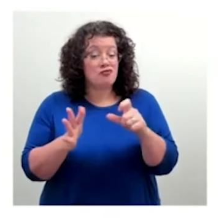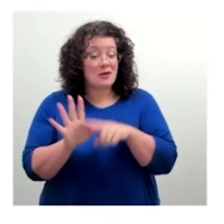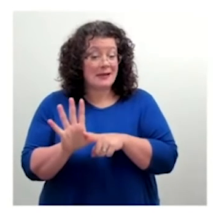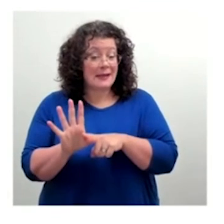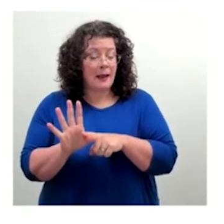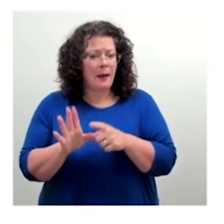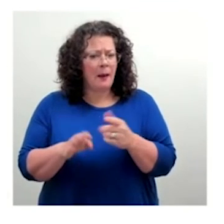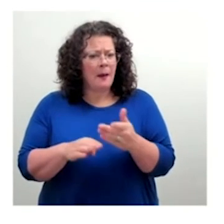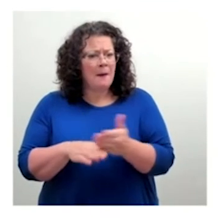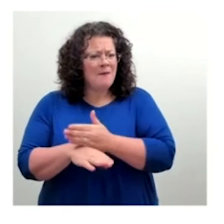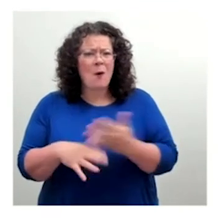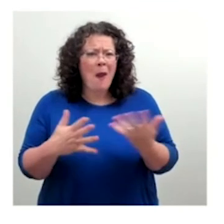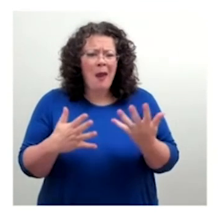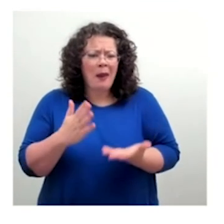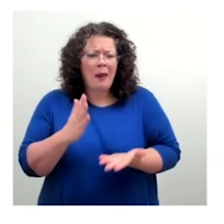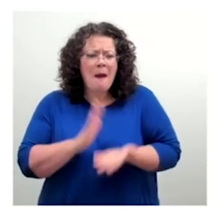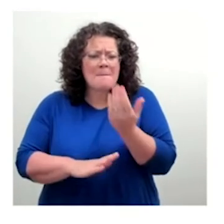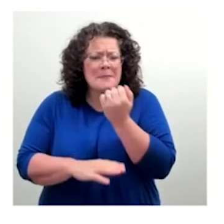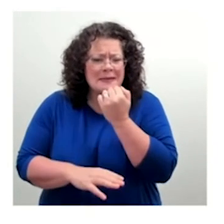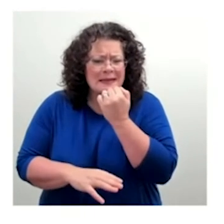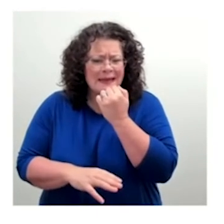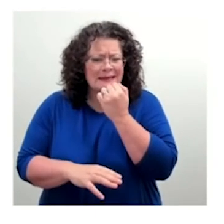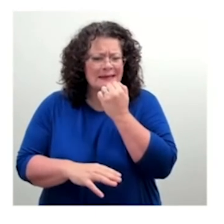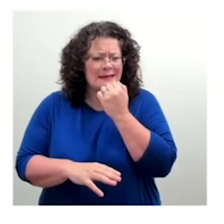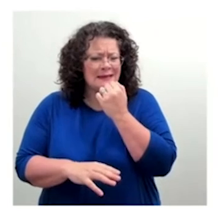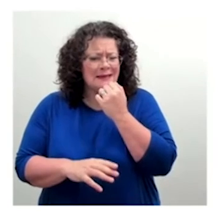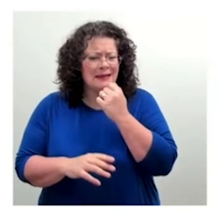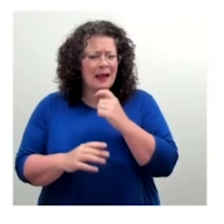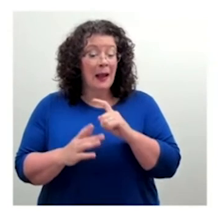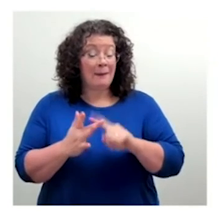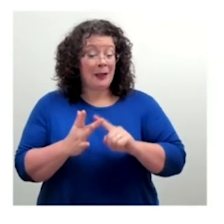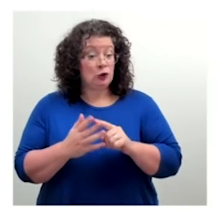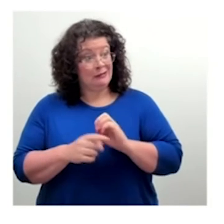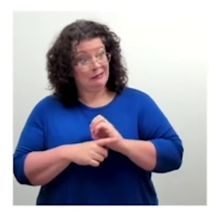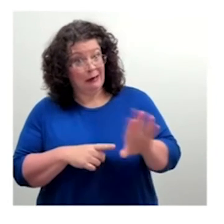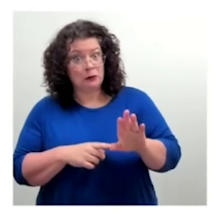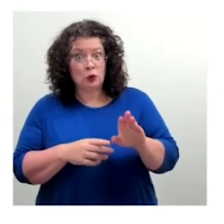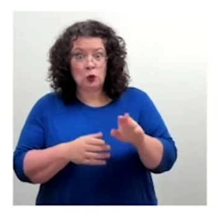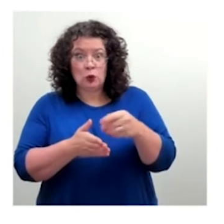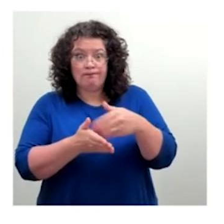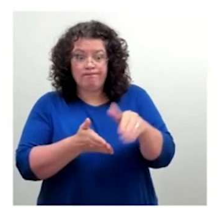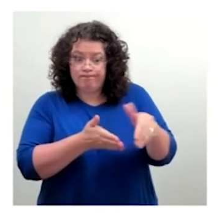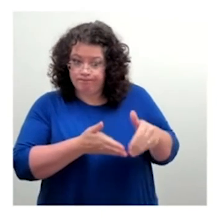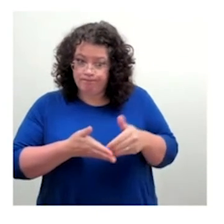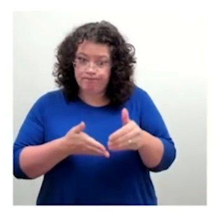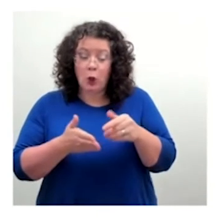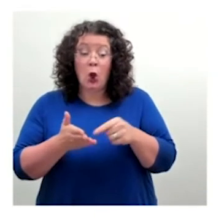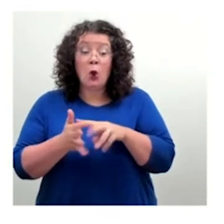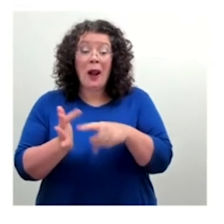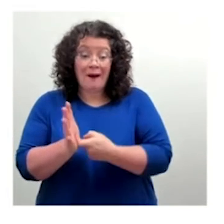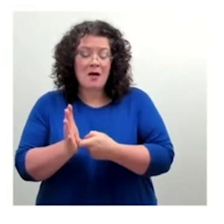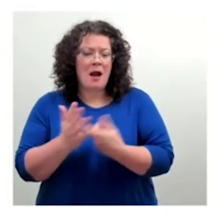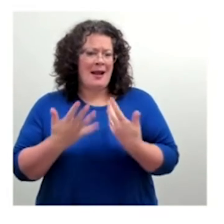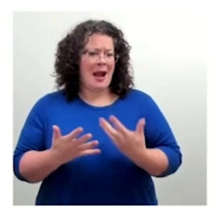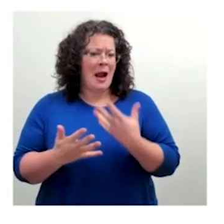these images must pass EDC's level AA calibrated Gaussian blurring test. On a worldwide